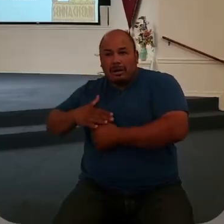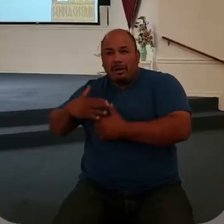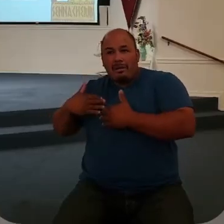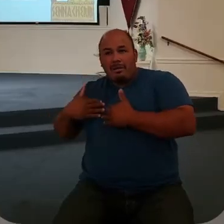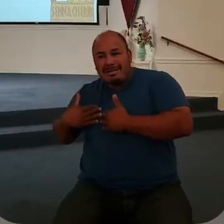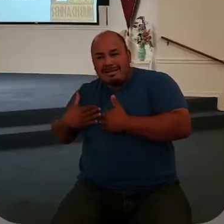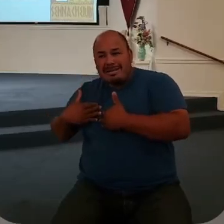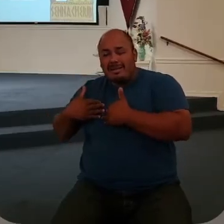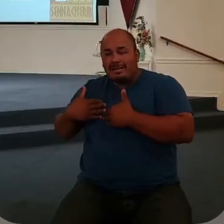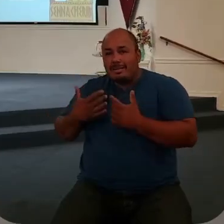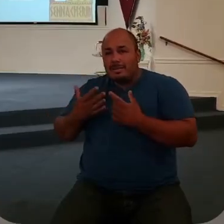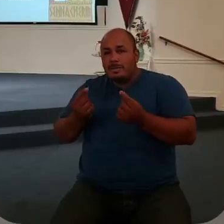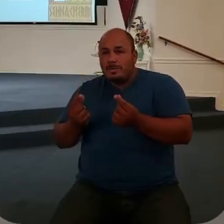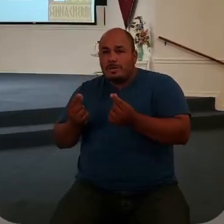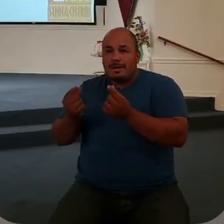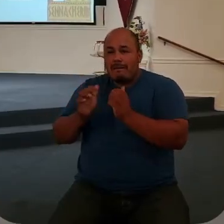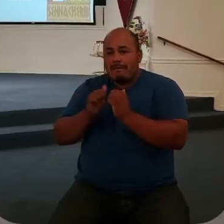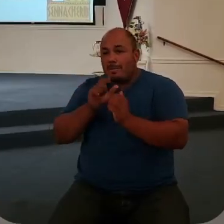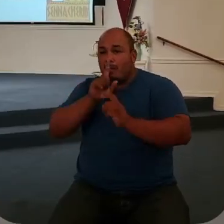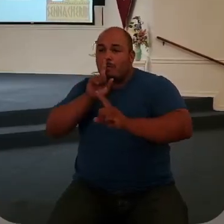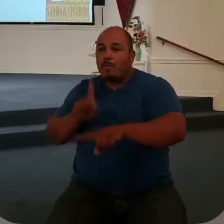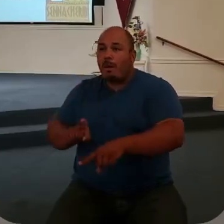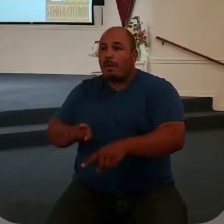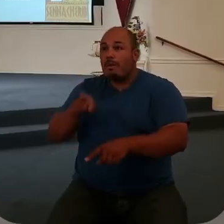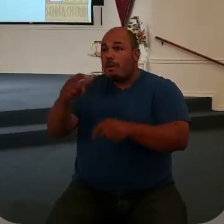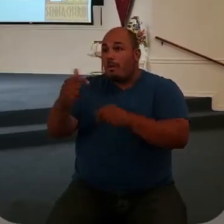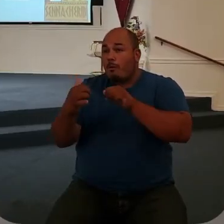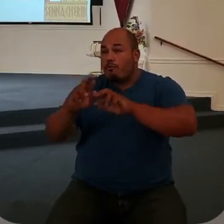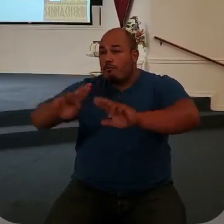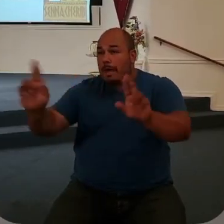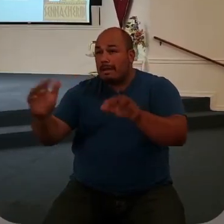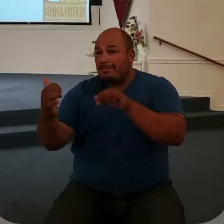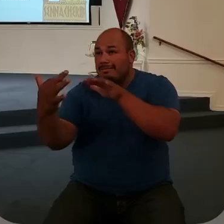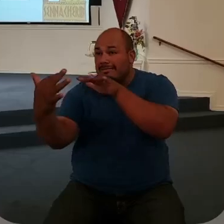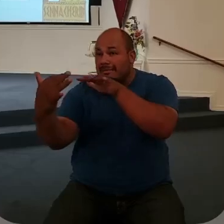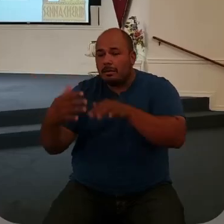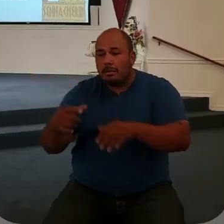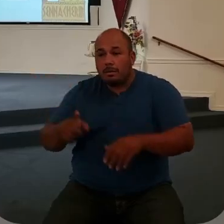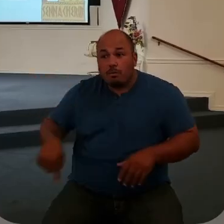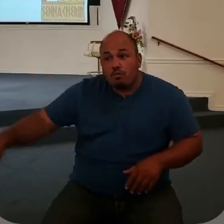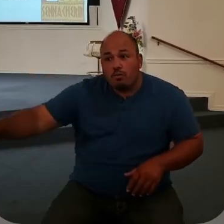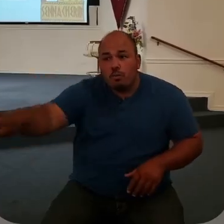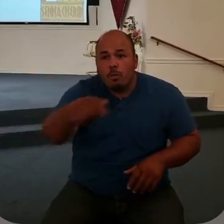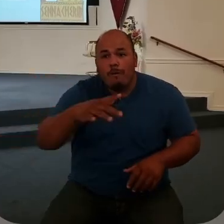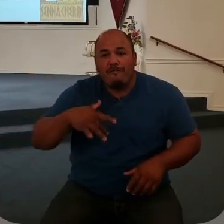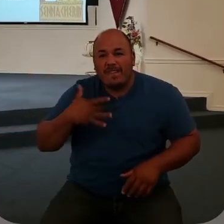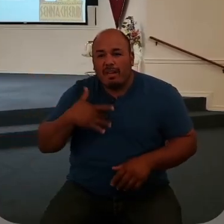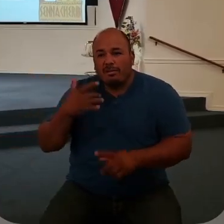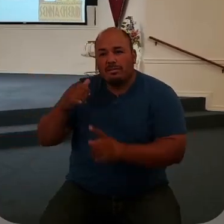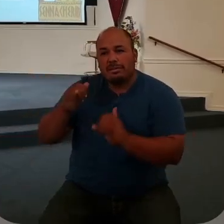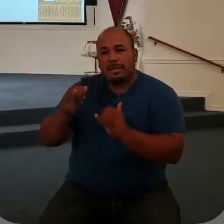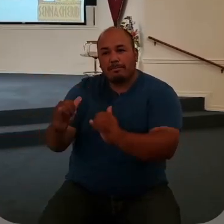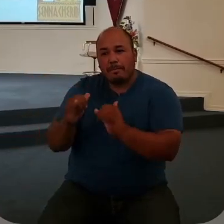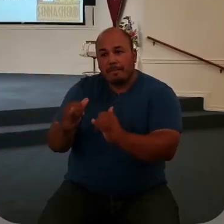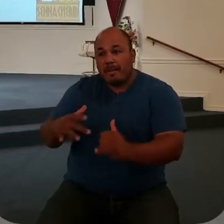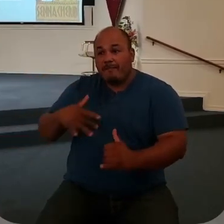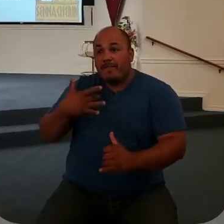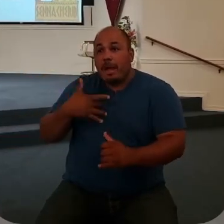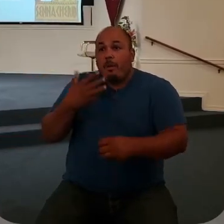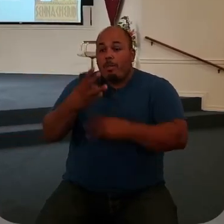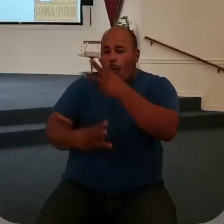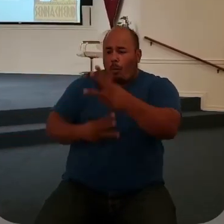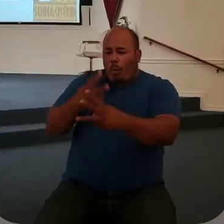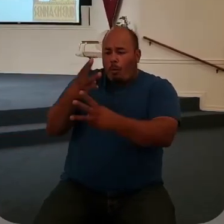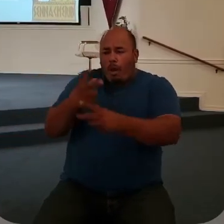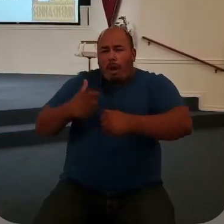upon him and his people. Have you ever had a day when you were Hezekiah here? When the whole world is crashing